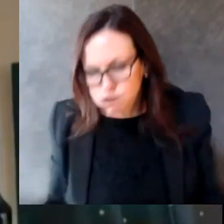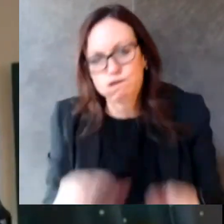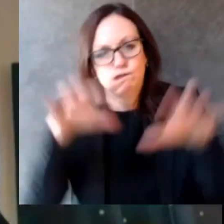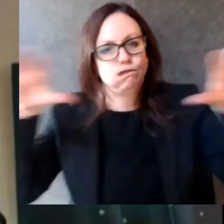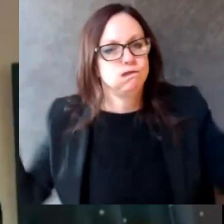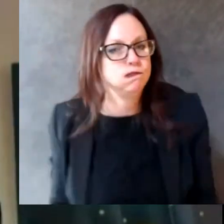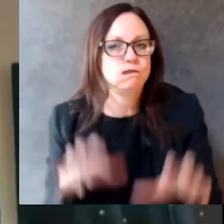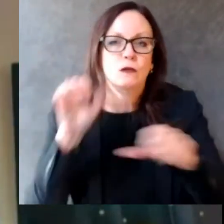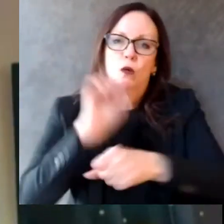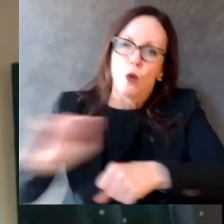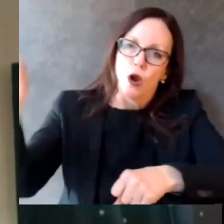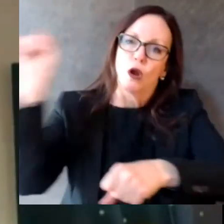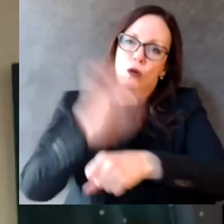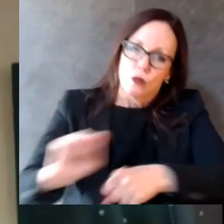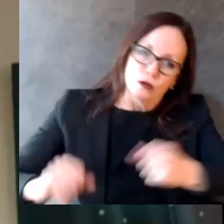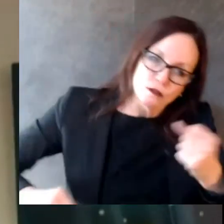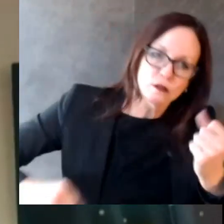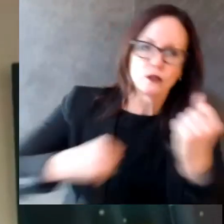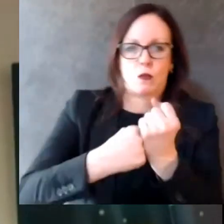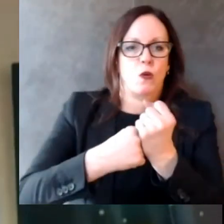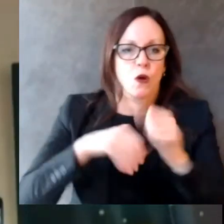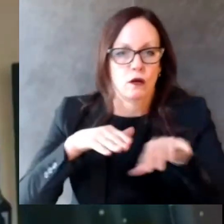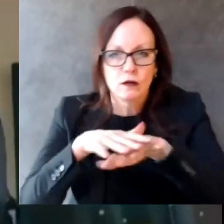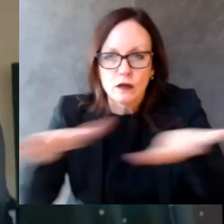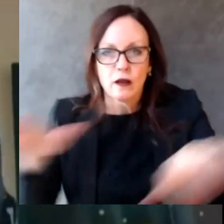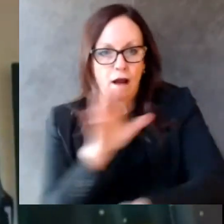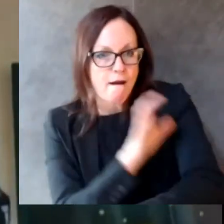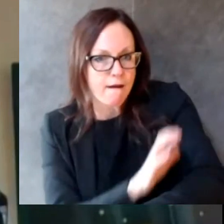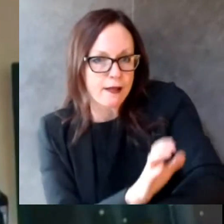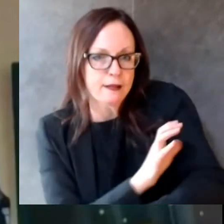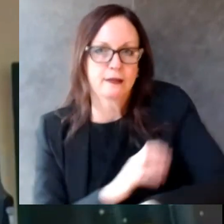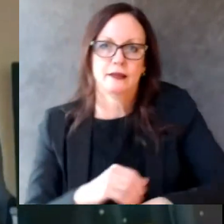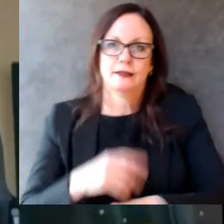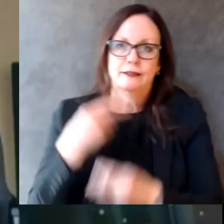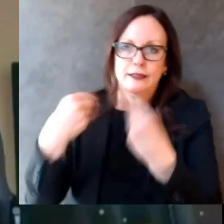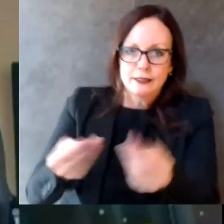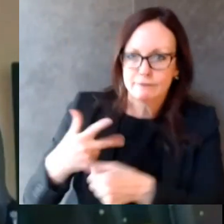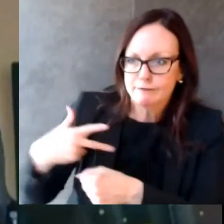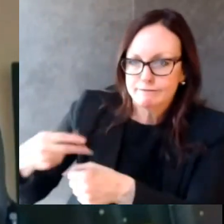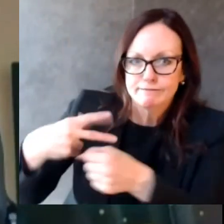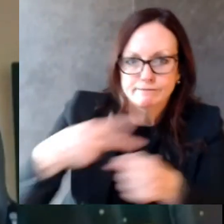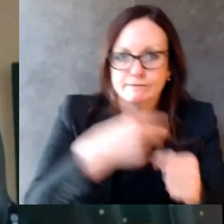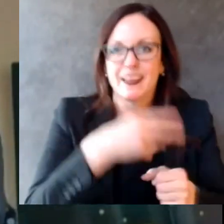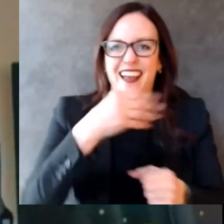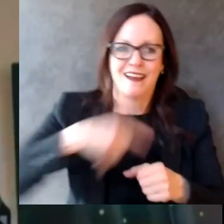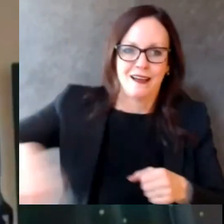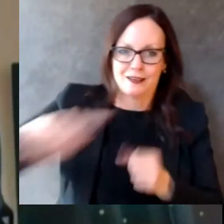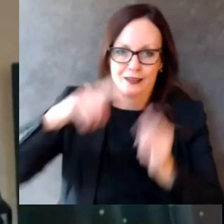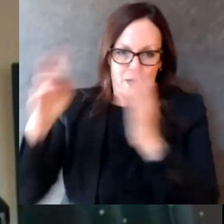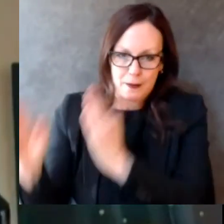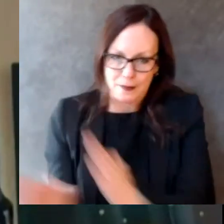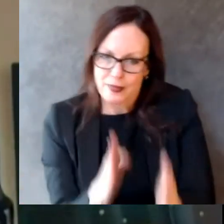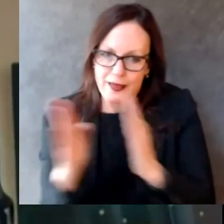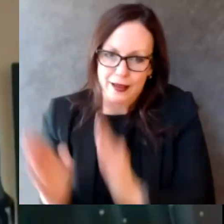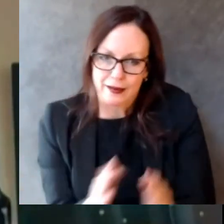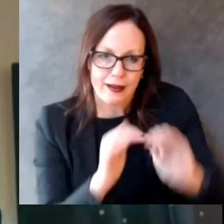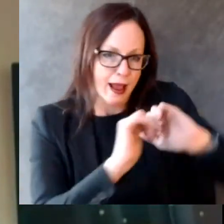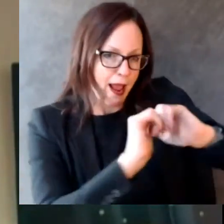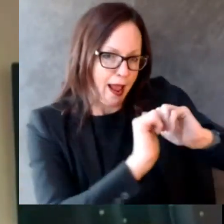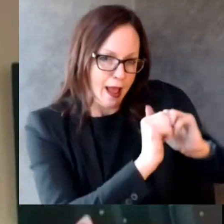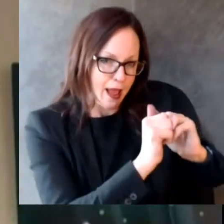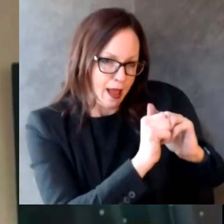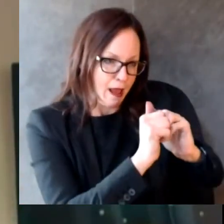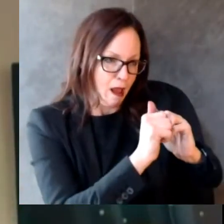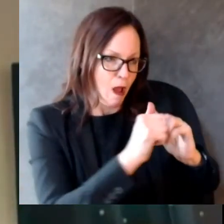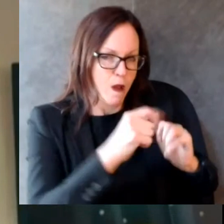it. Thankfully, that time period has increased as we've learned more about the vaccine. But it does require a partnership